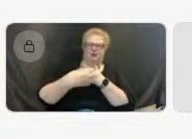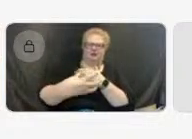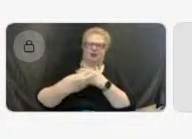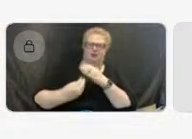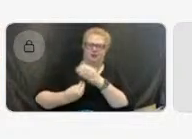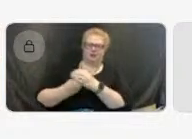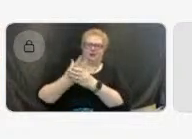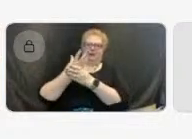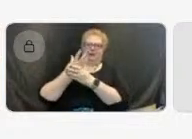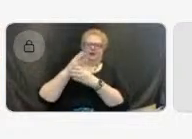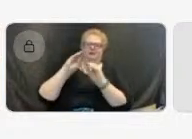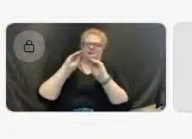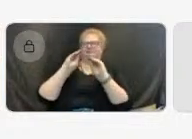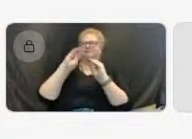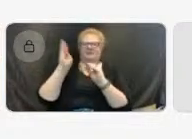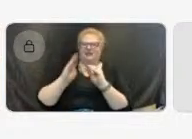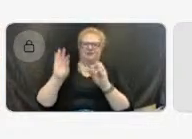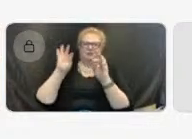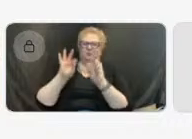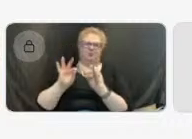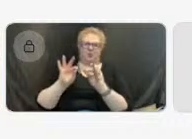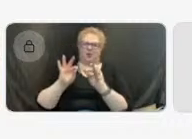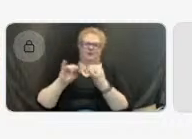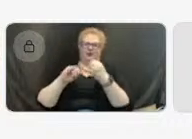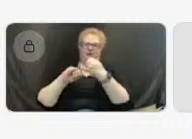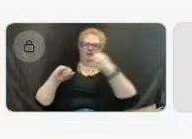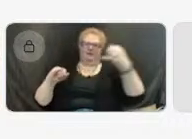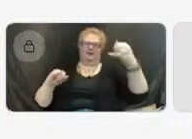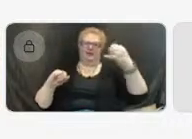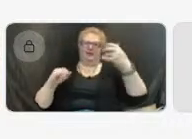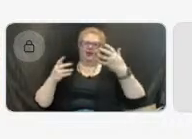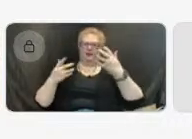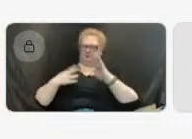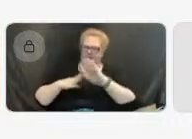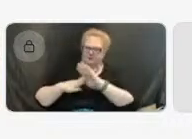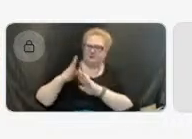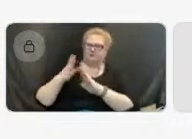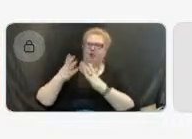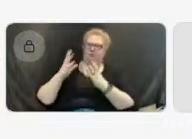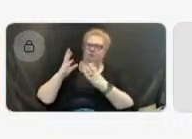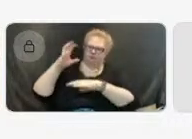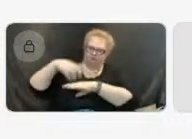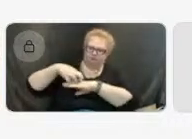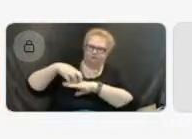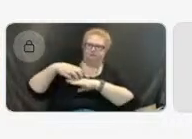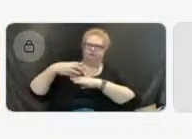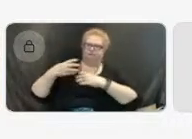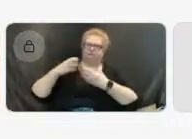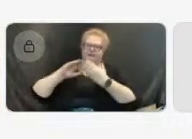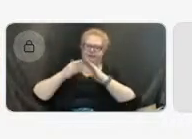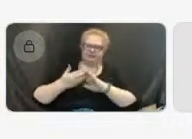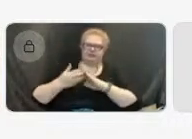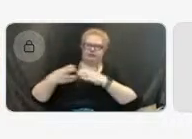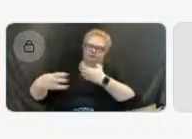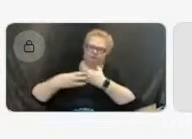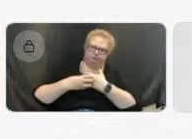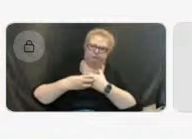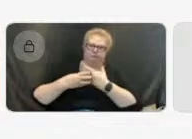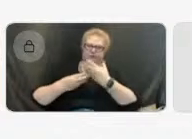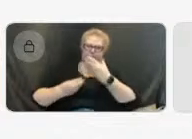perfect line. It's developments coming in, the city grows. I mean, you